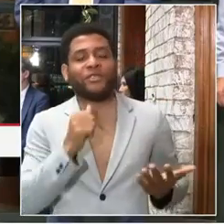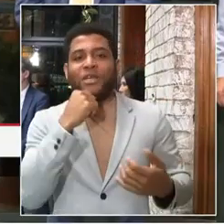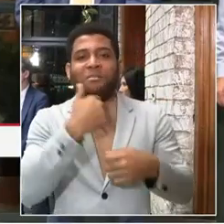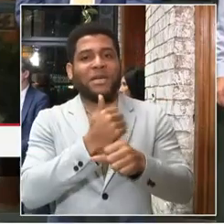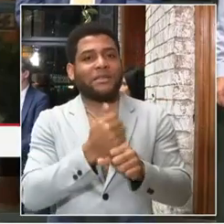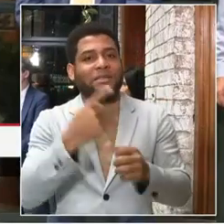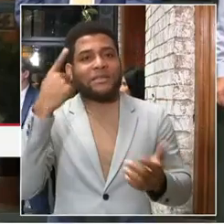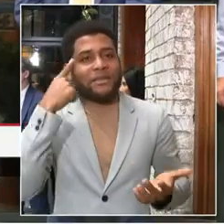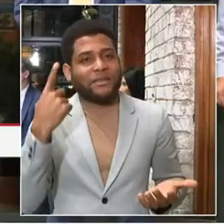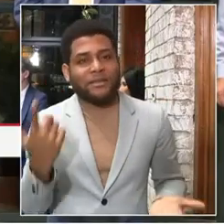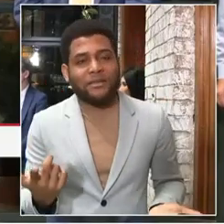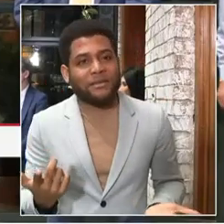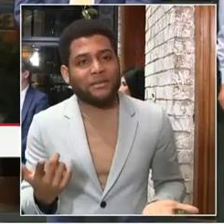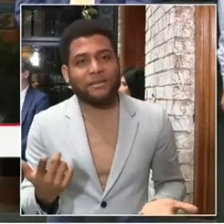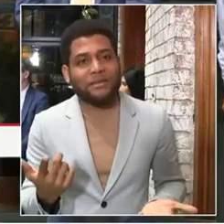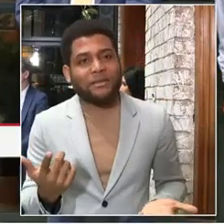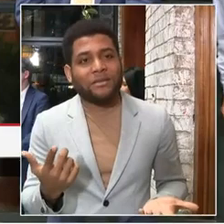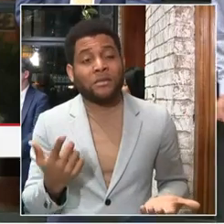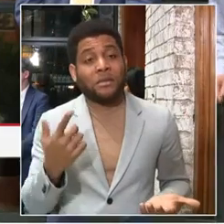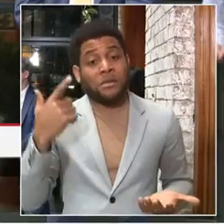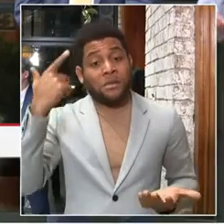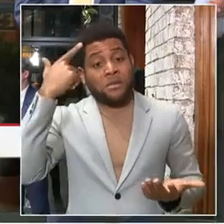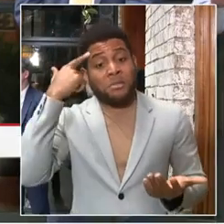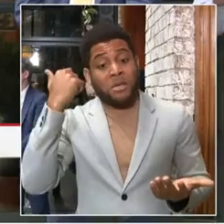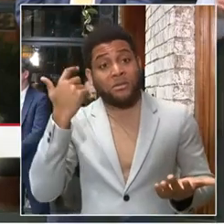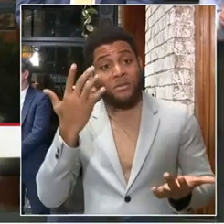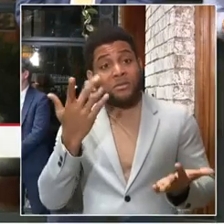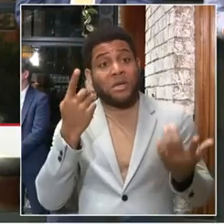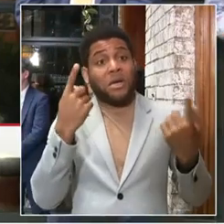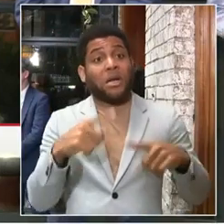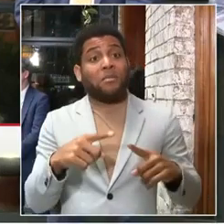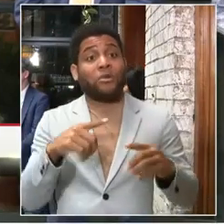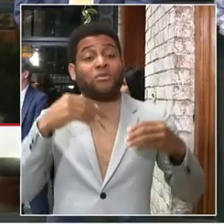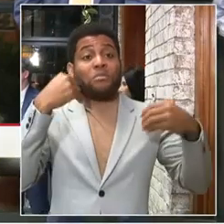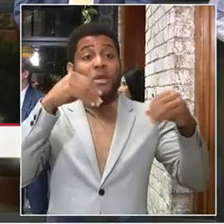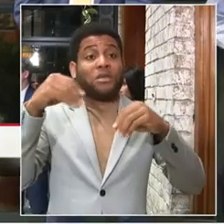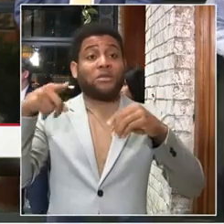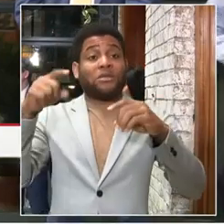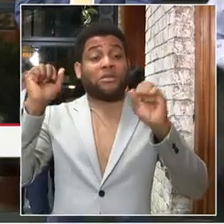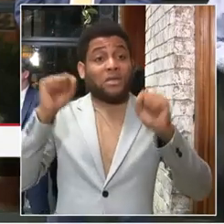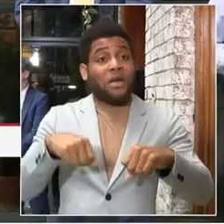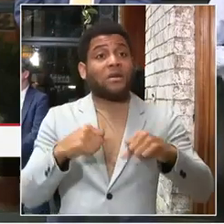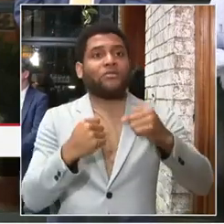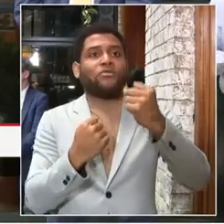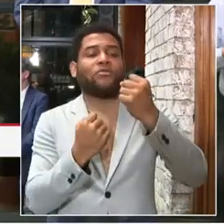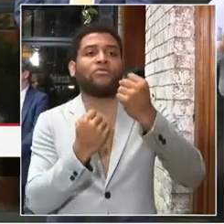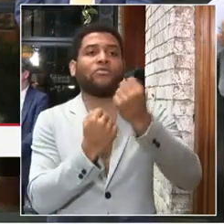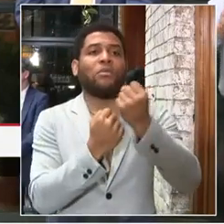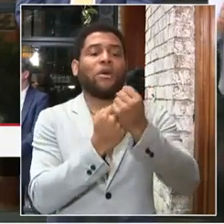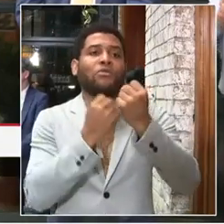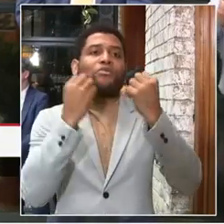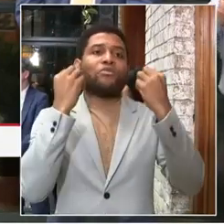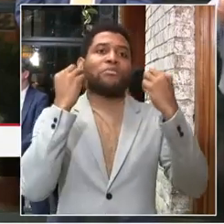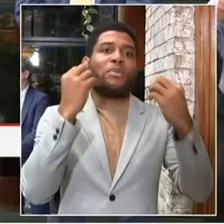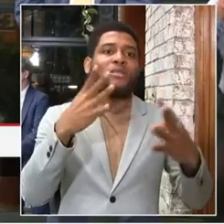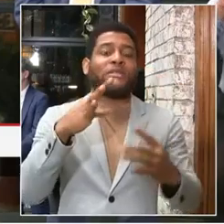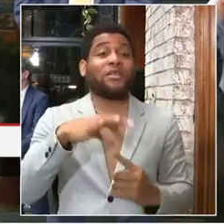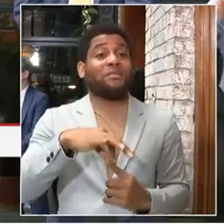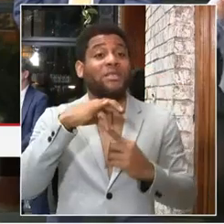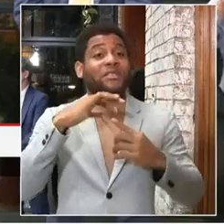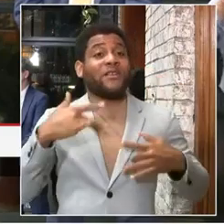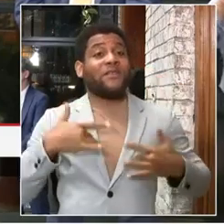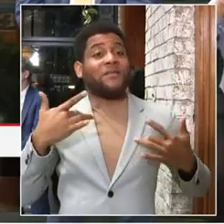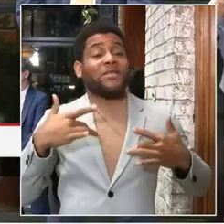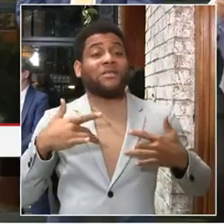sense. Because what would happen is this market can support so many special events. All the promoters will tell you